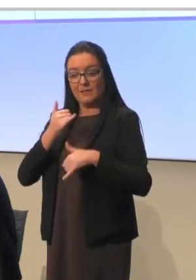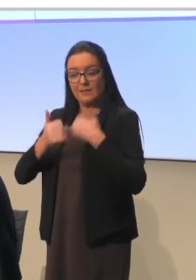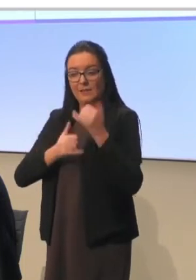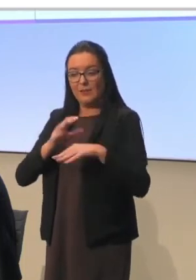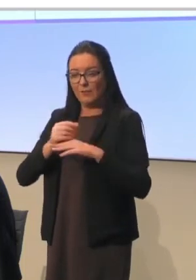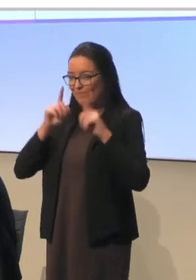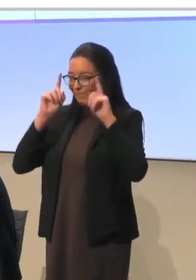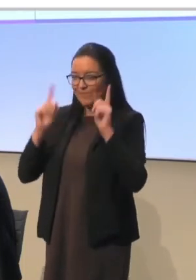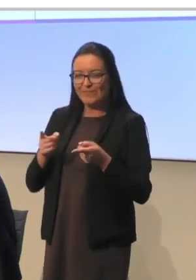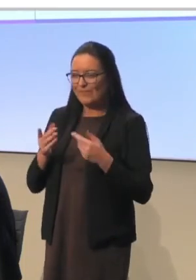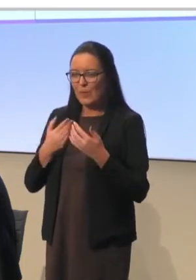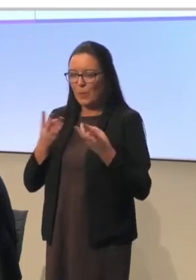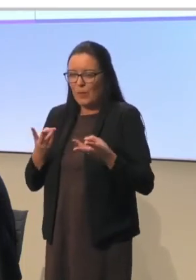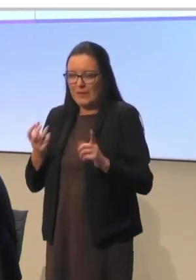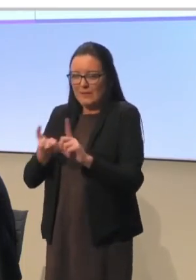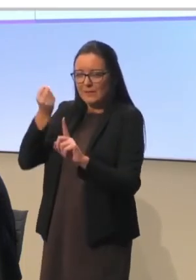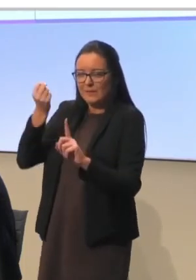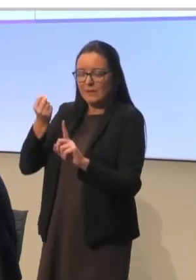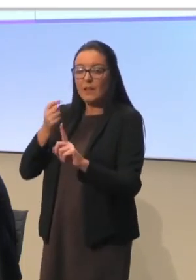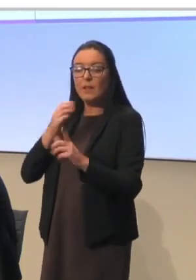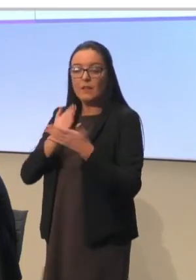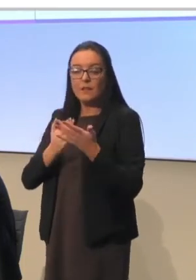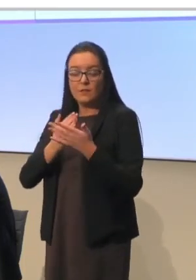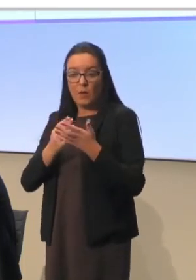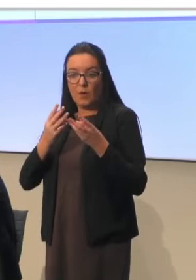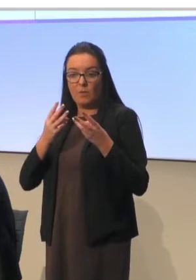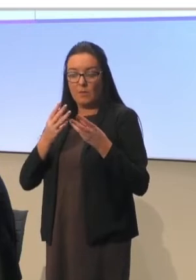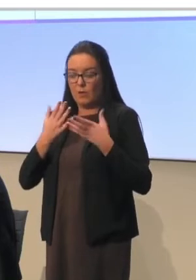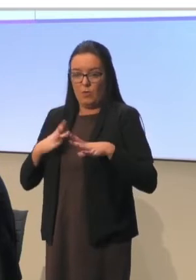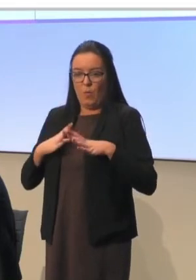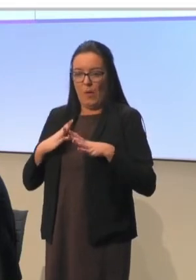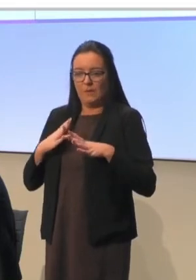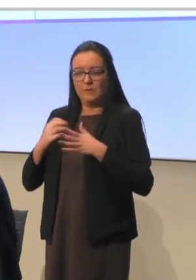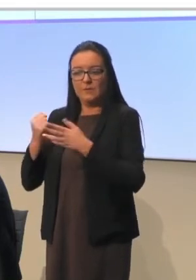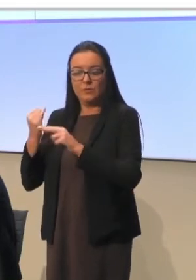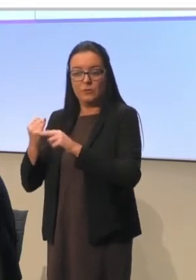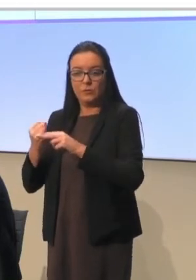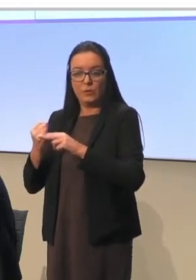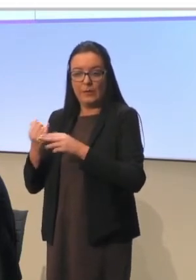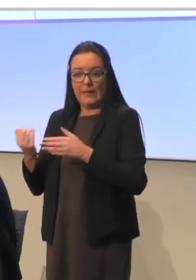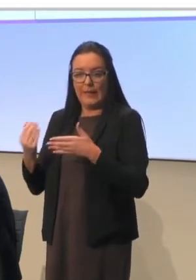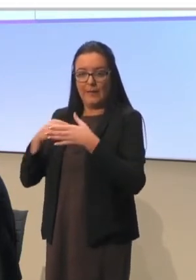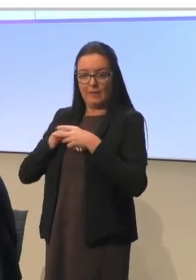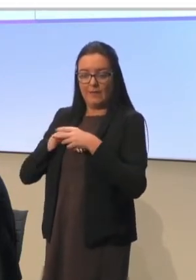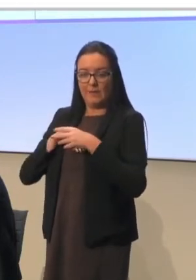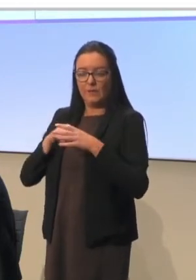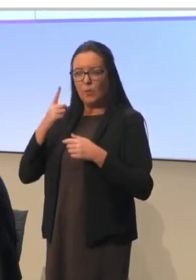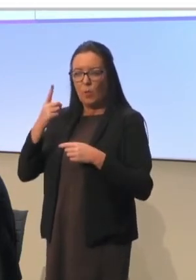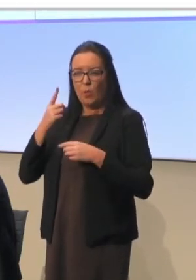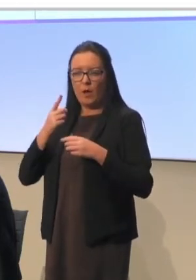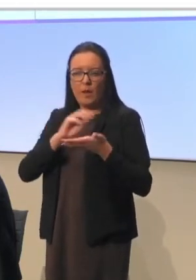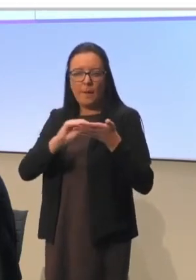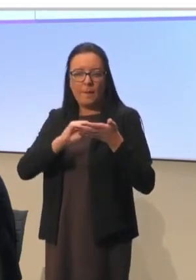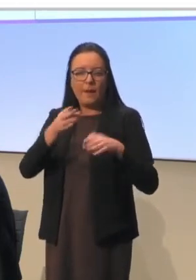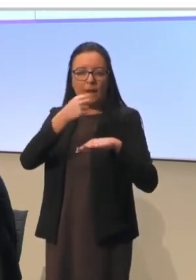wanted. So some barely wanted or needed input from school at all. There was one student who was applying internationally who had organised their own